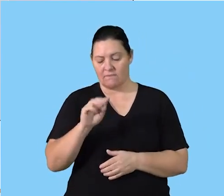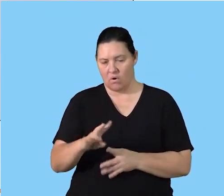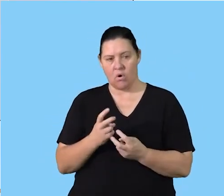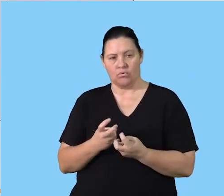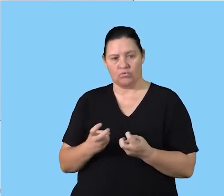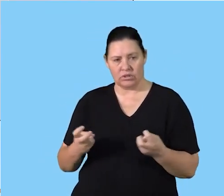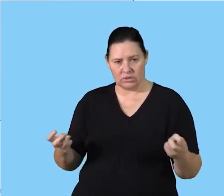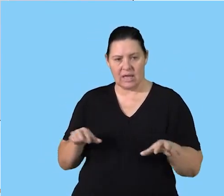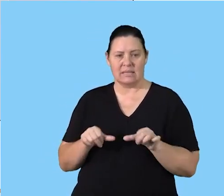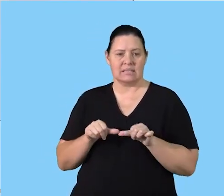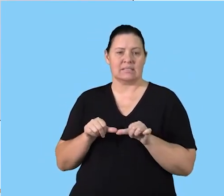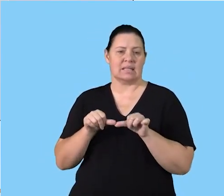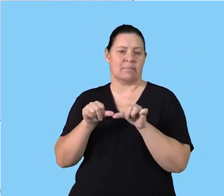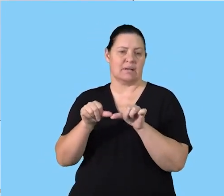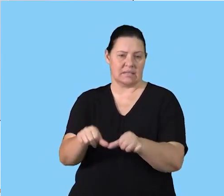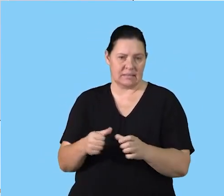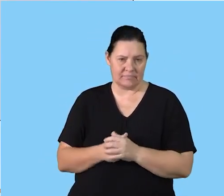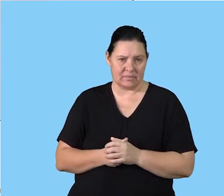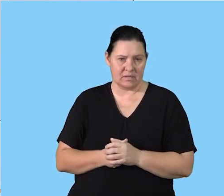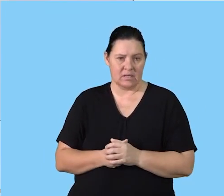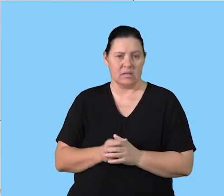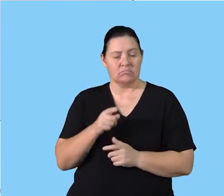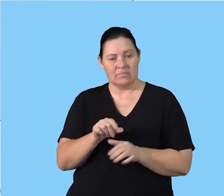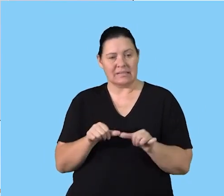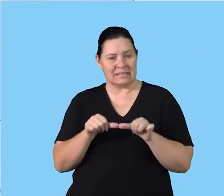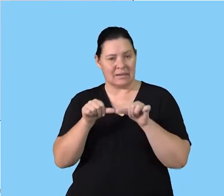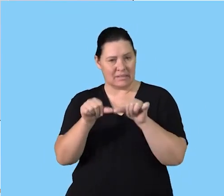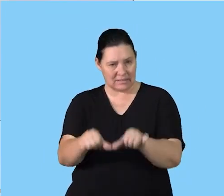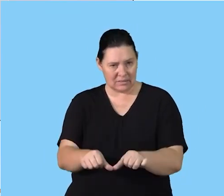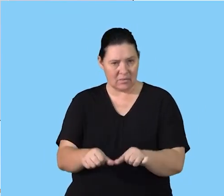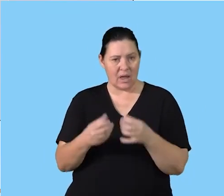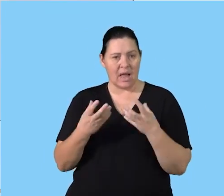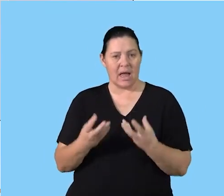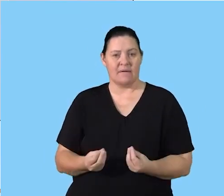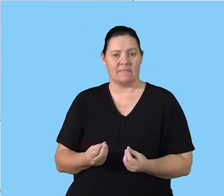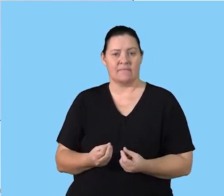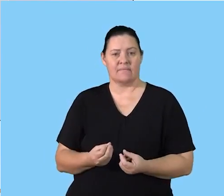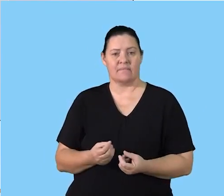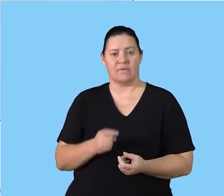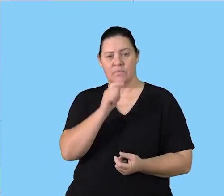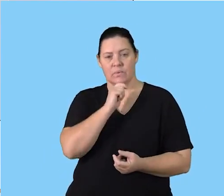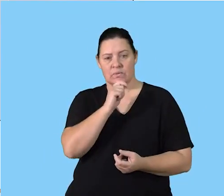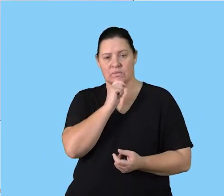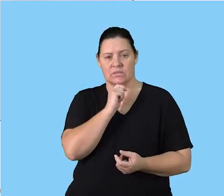and sustainability. Under sustainability, we use the